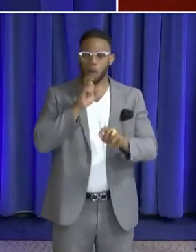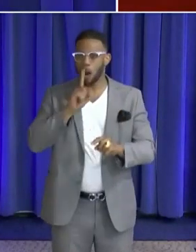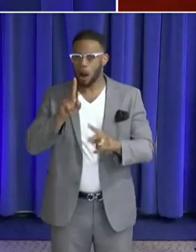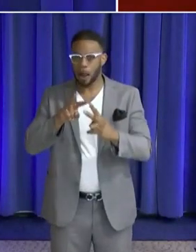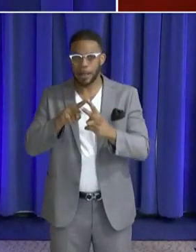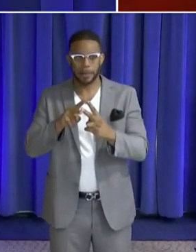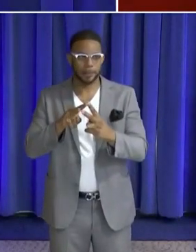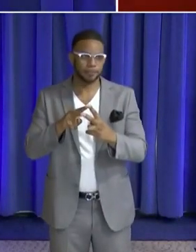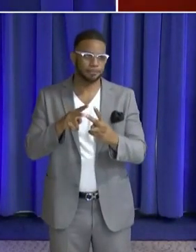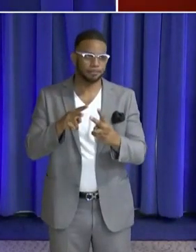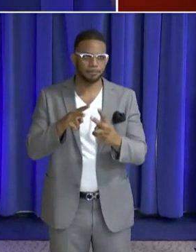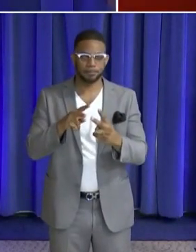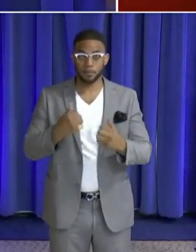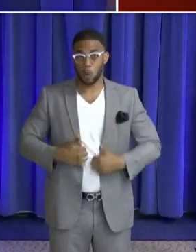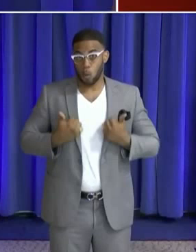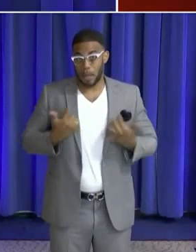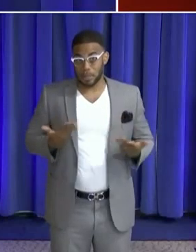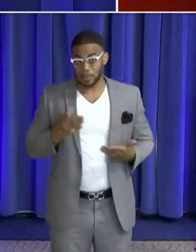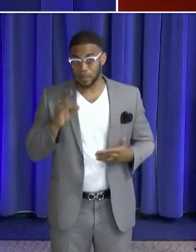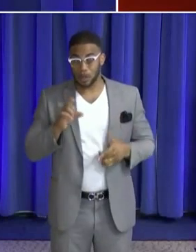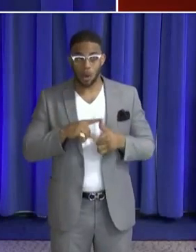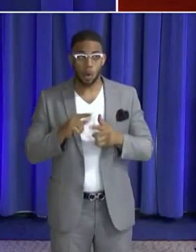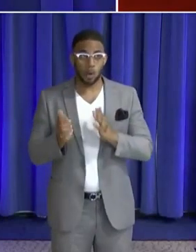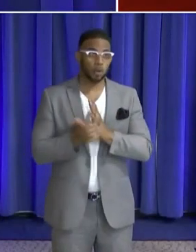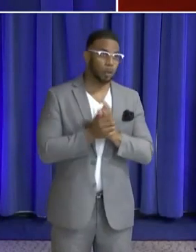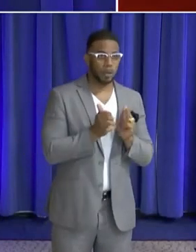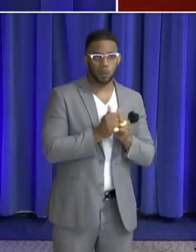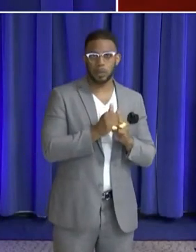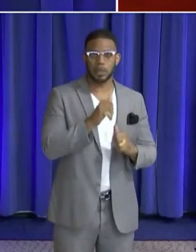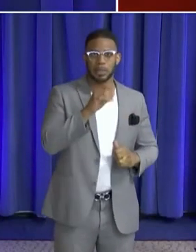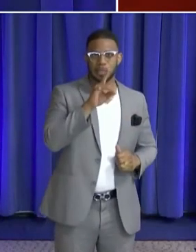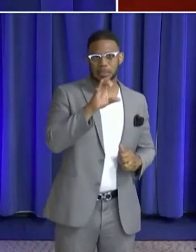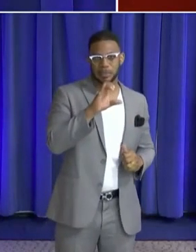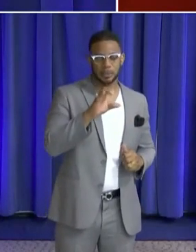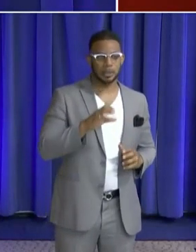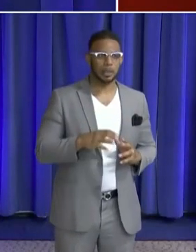either residents or associated with the District of Columbia.